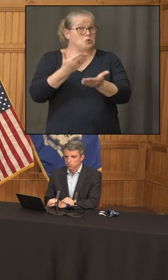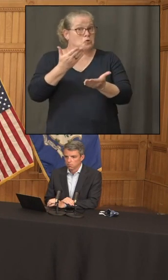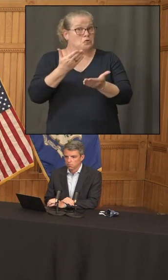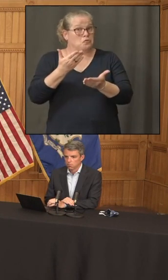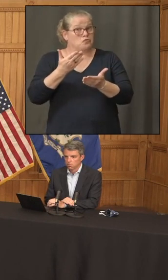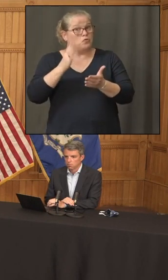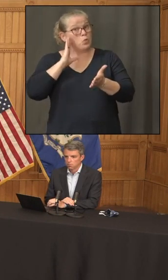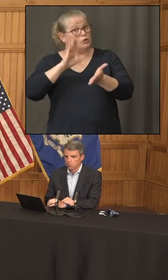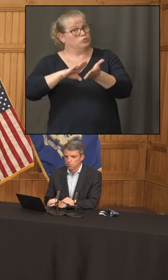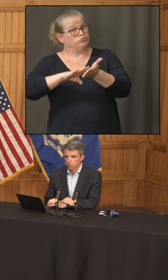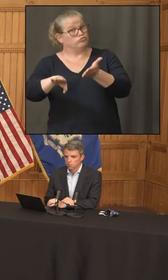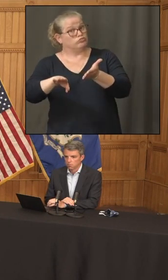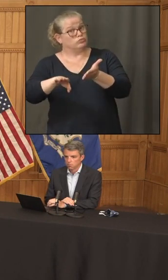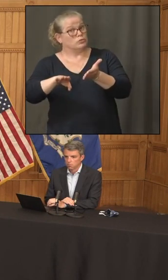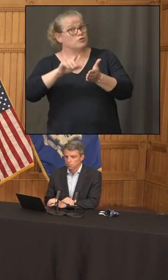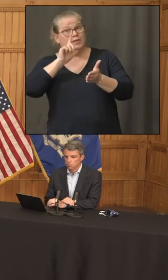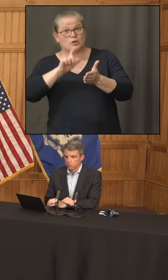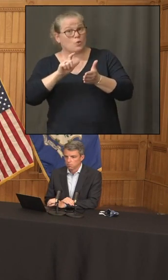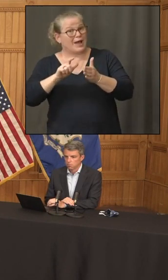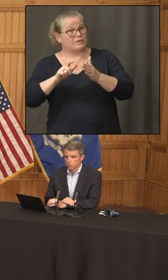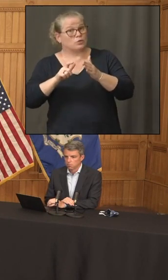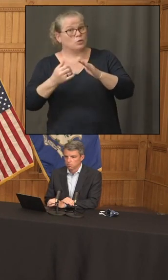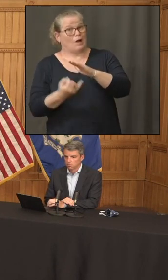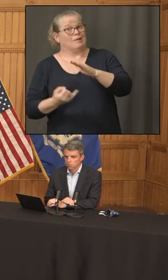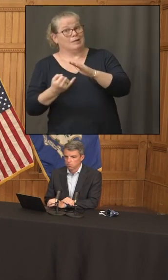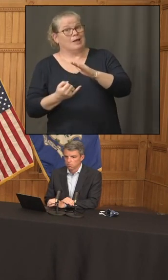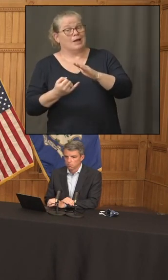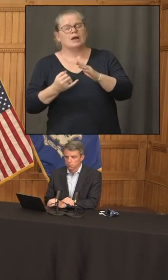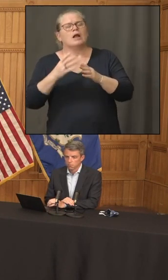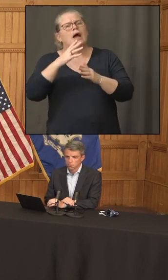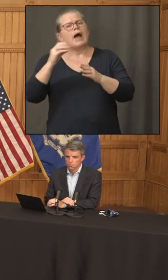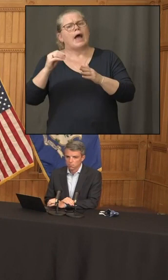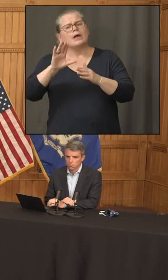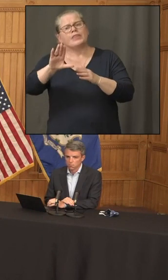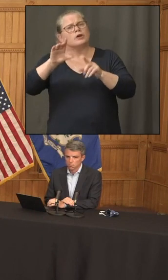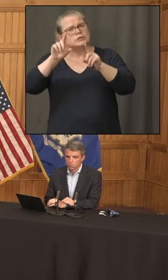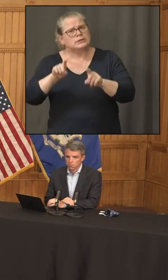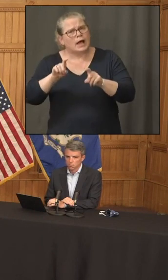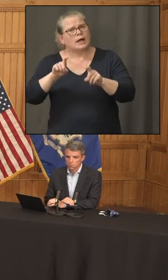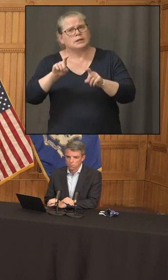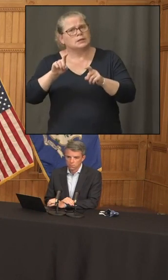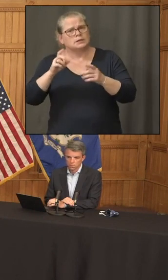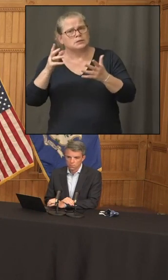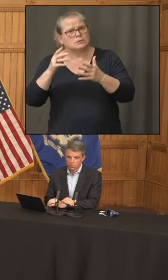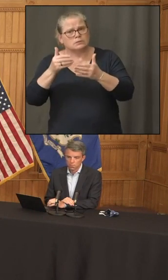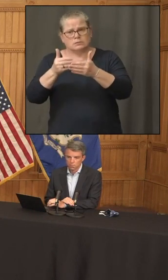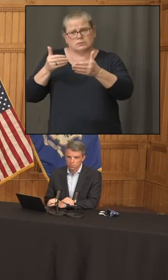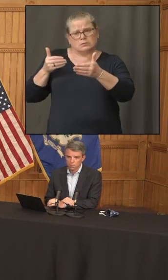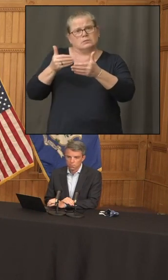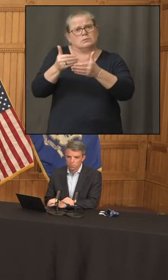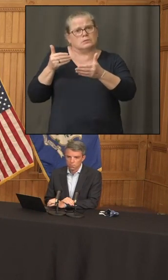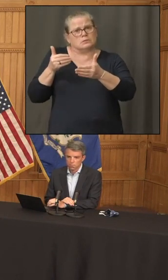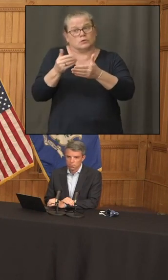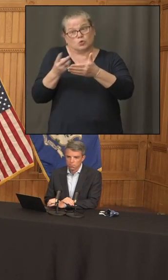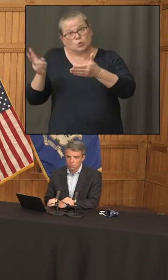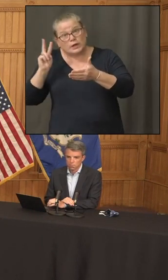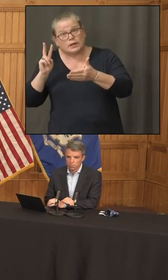what's the window? Is it I was tested 2 weeks ago and I'm negative, or I was tested 2 days ago and I was negative?